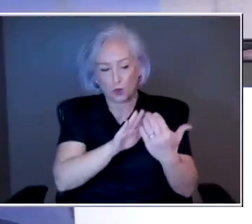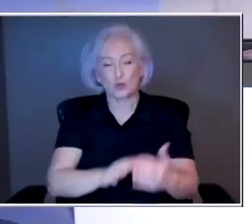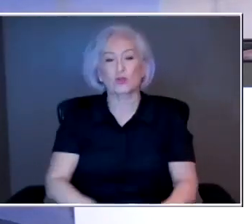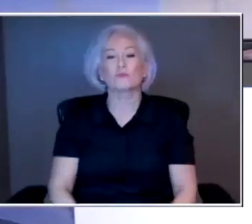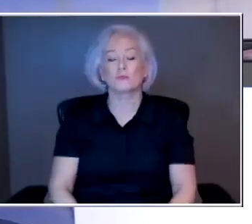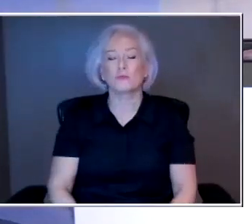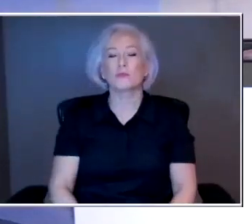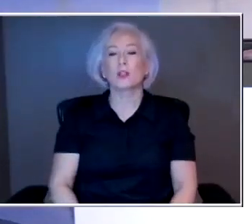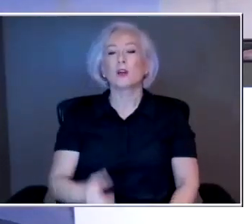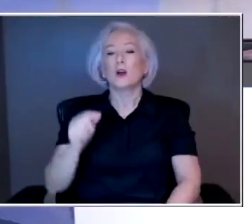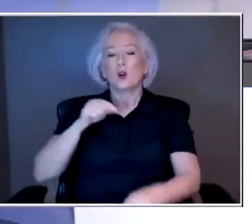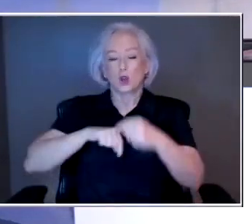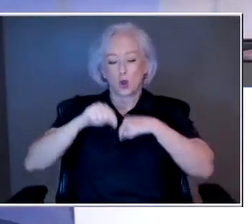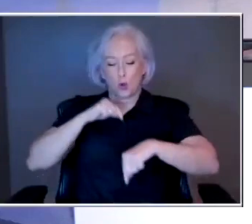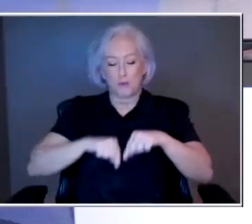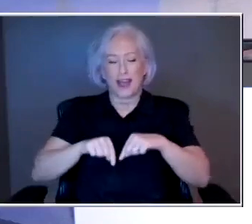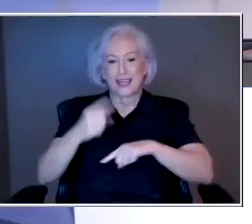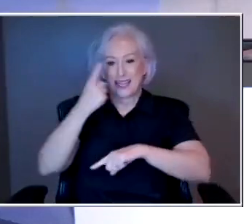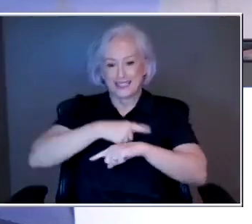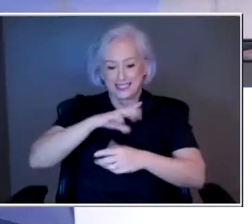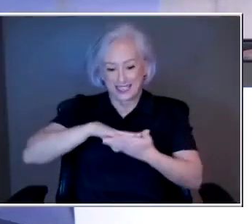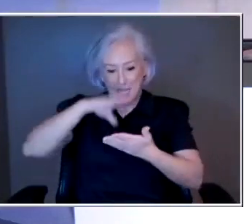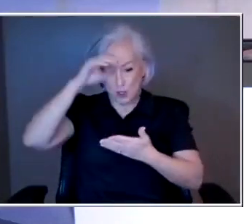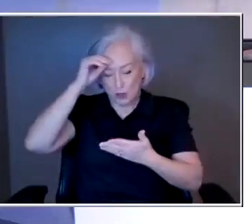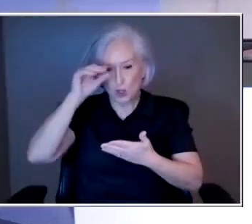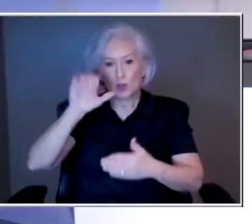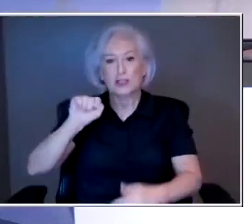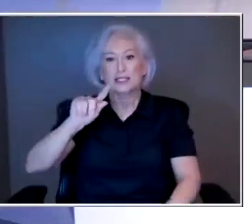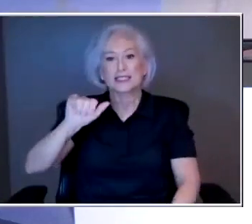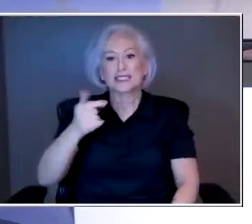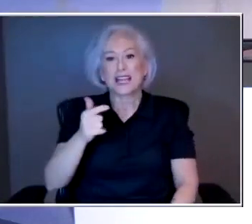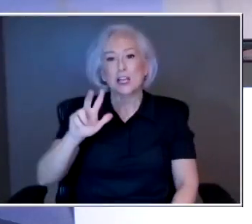stage 3. You have young children. What was that like for you?